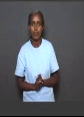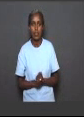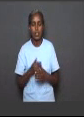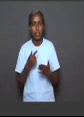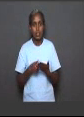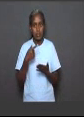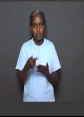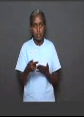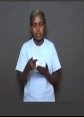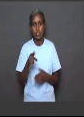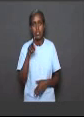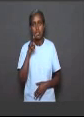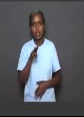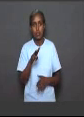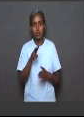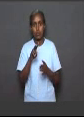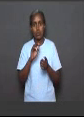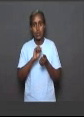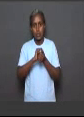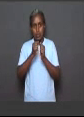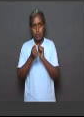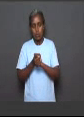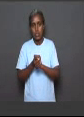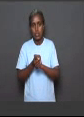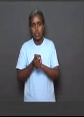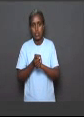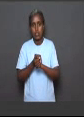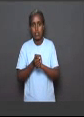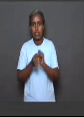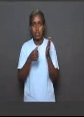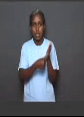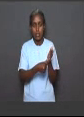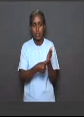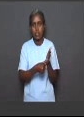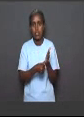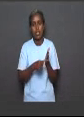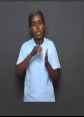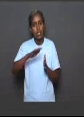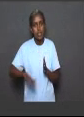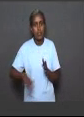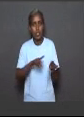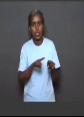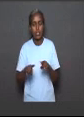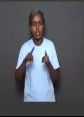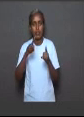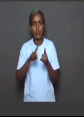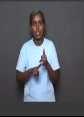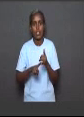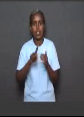Then the 2 switches signs, leaving us with the final